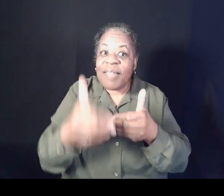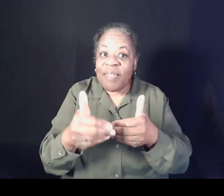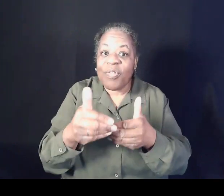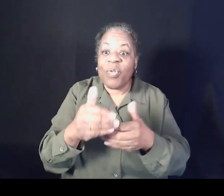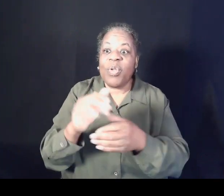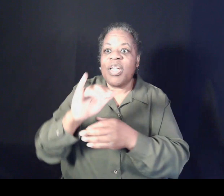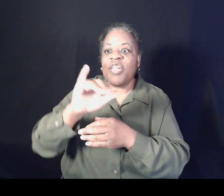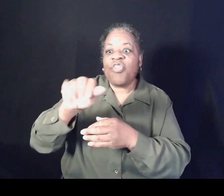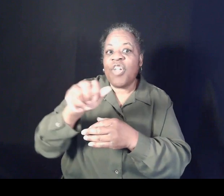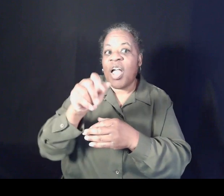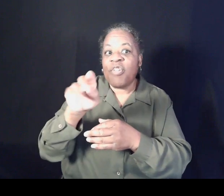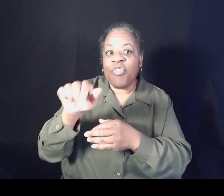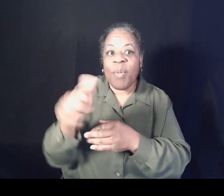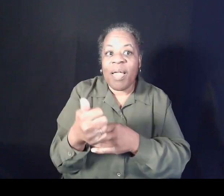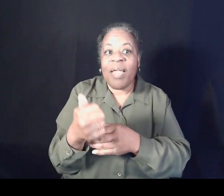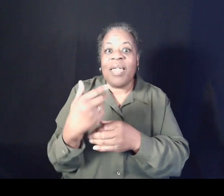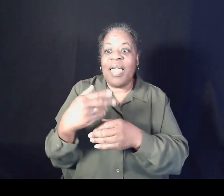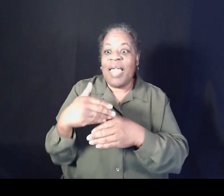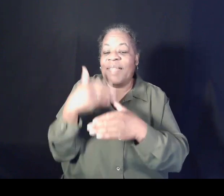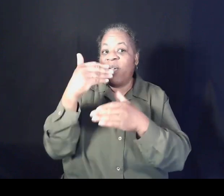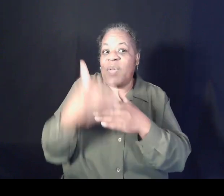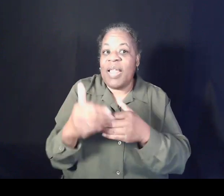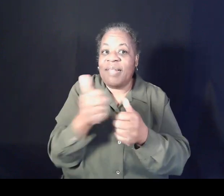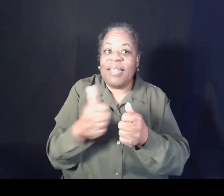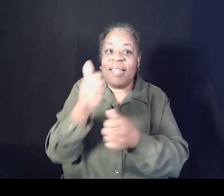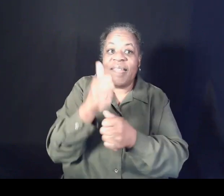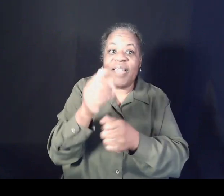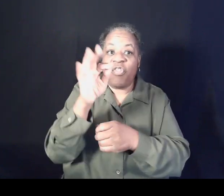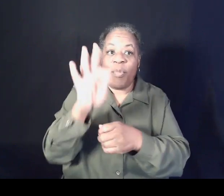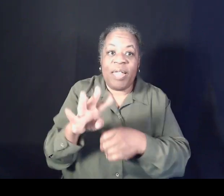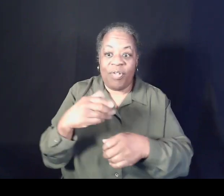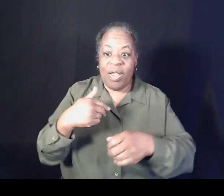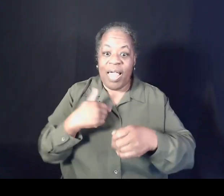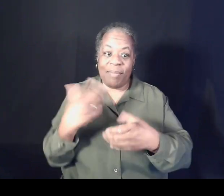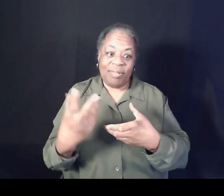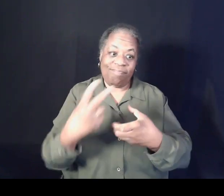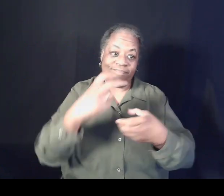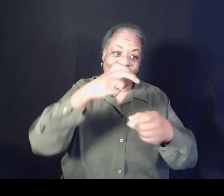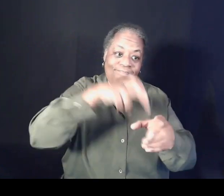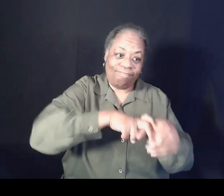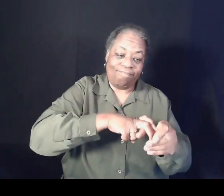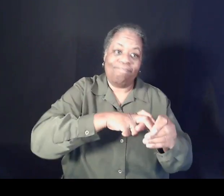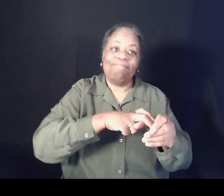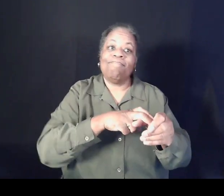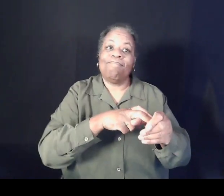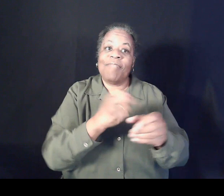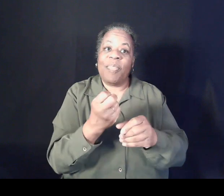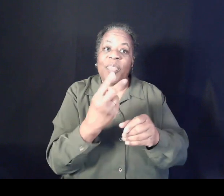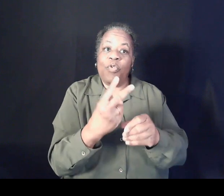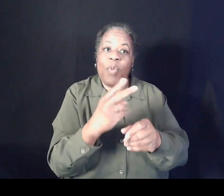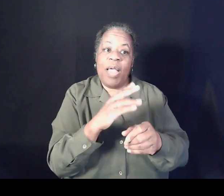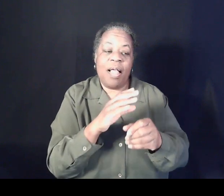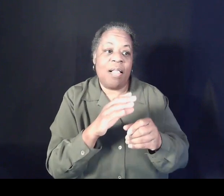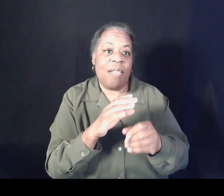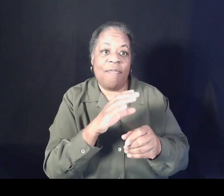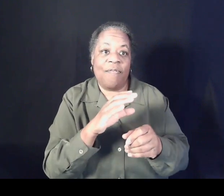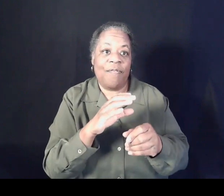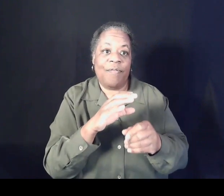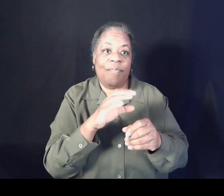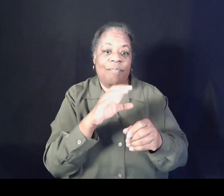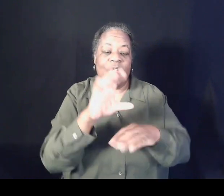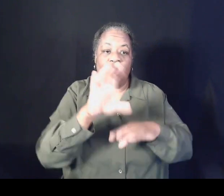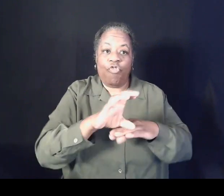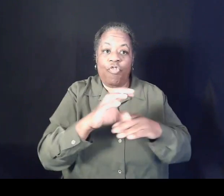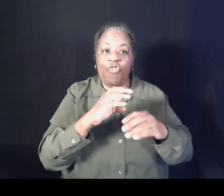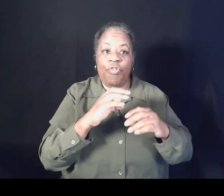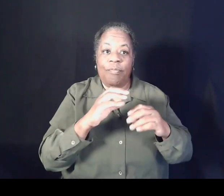pastor. As a member of the 12-person search committee and as one who happens to be the preacher in between the weeks, this feels